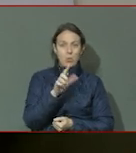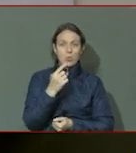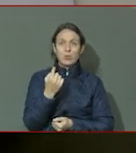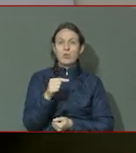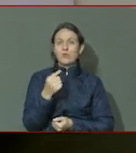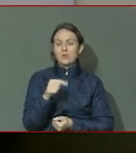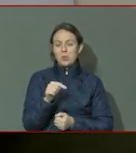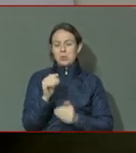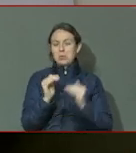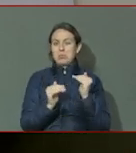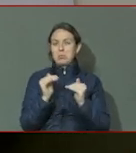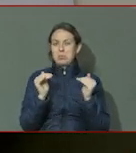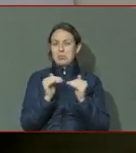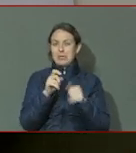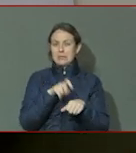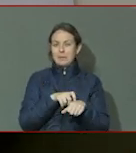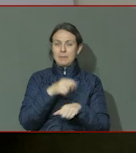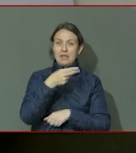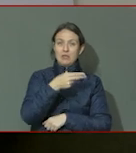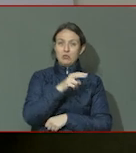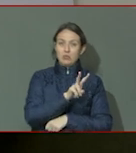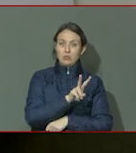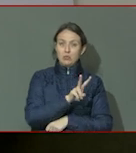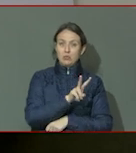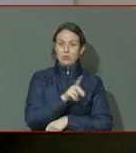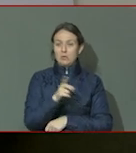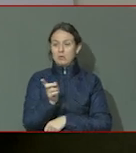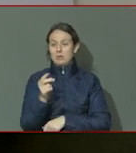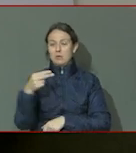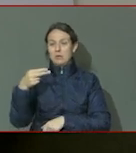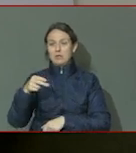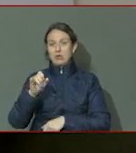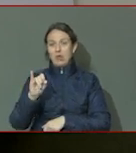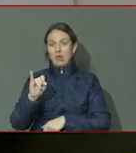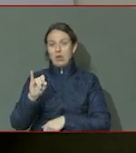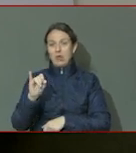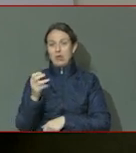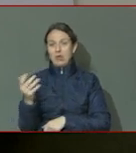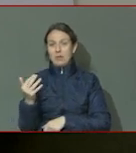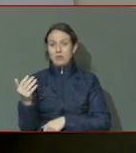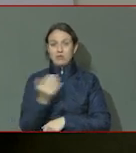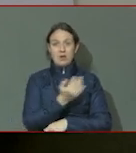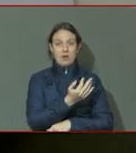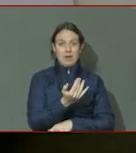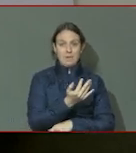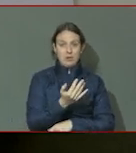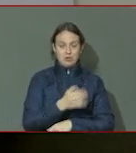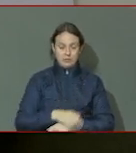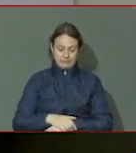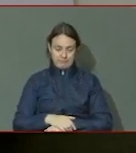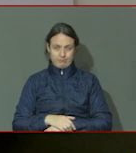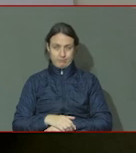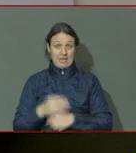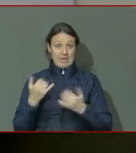following at equilibrium, H2 and HI. Okay, now I'm going to do the